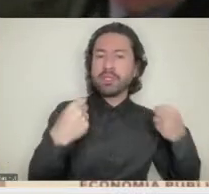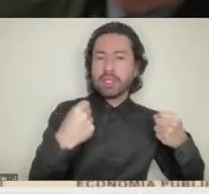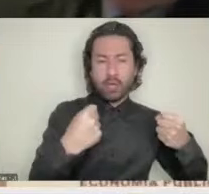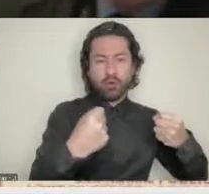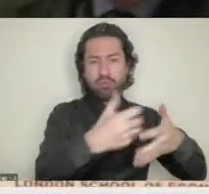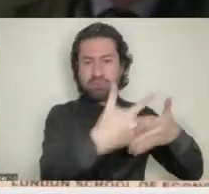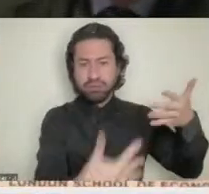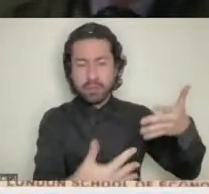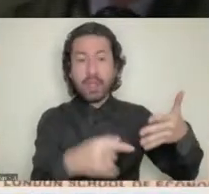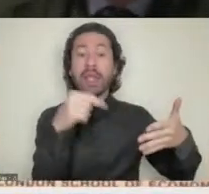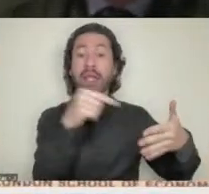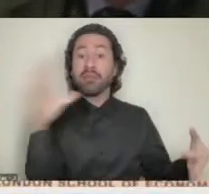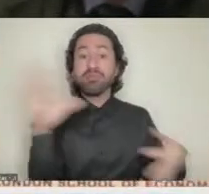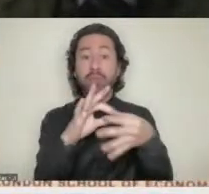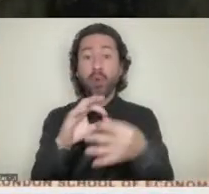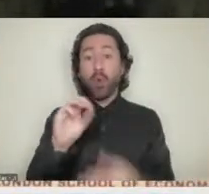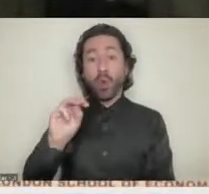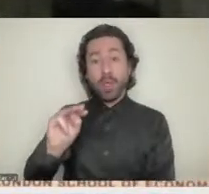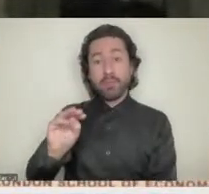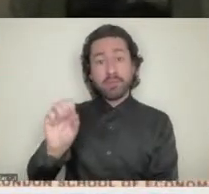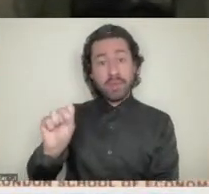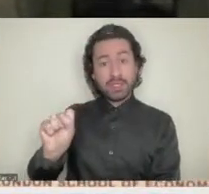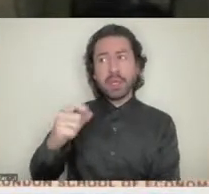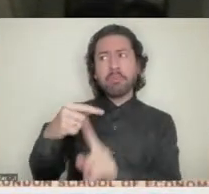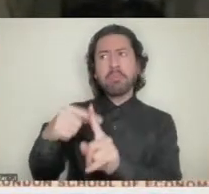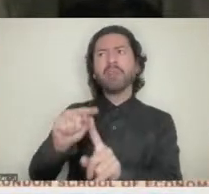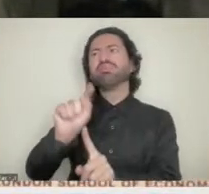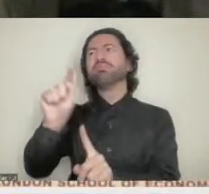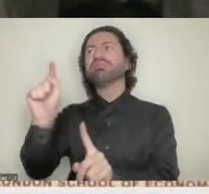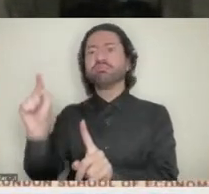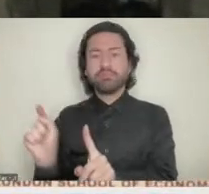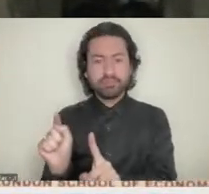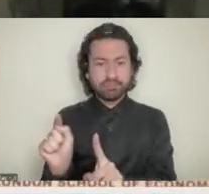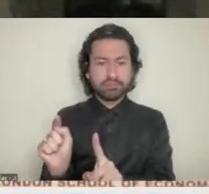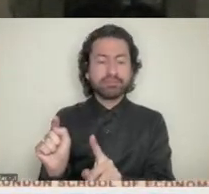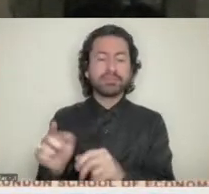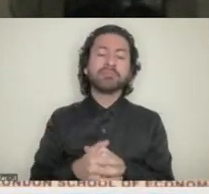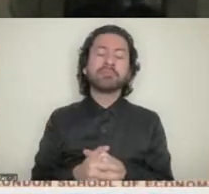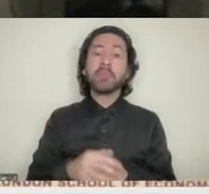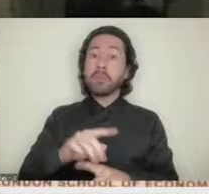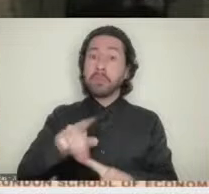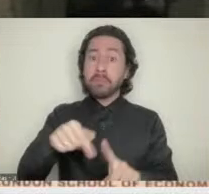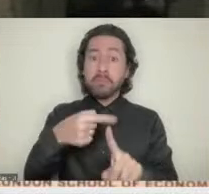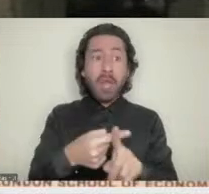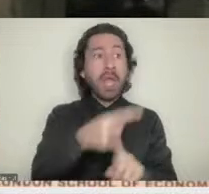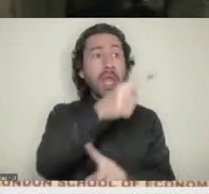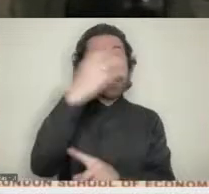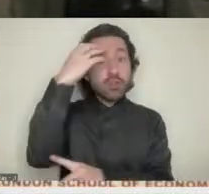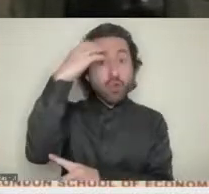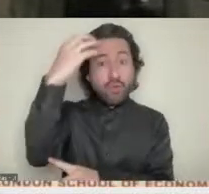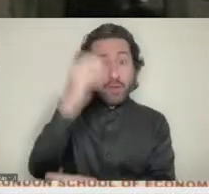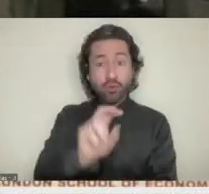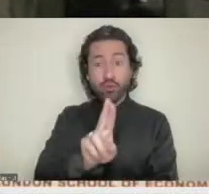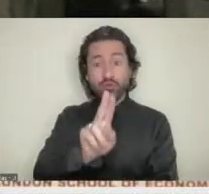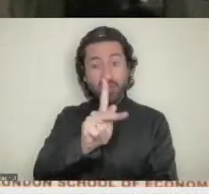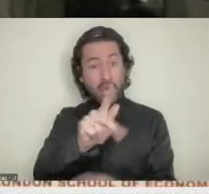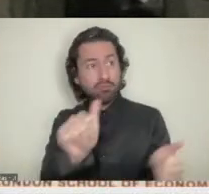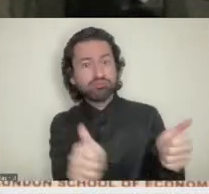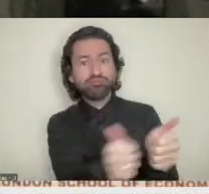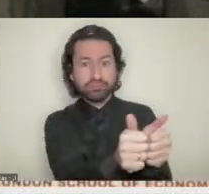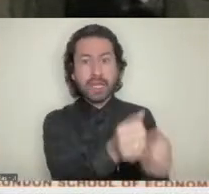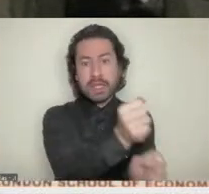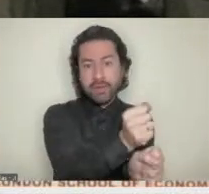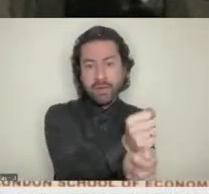Health Commission by the WHO and other bodies within that same organization. He has also been an advisor